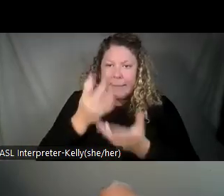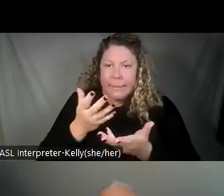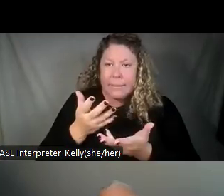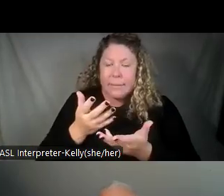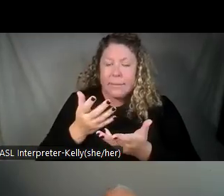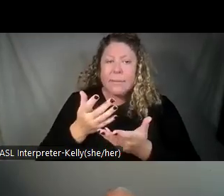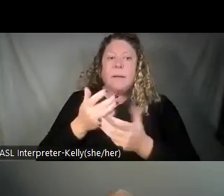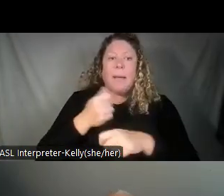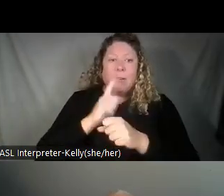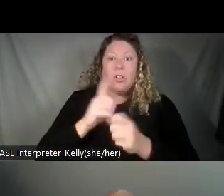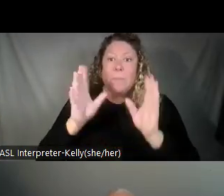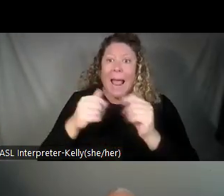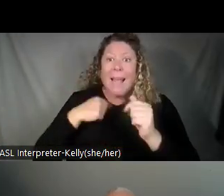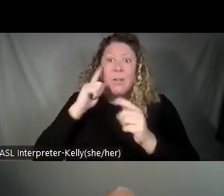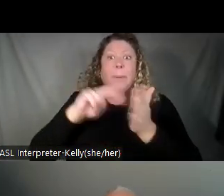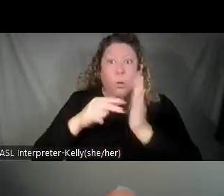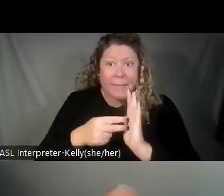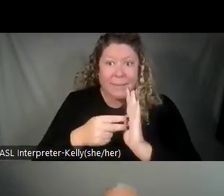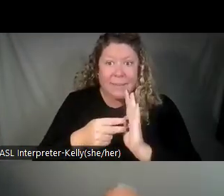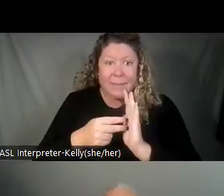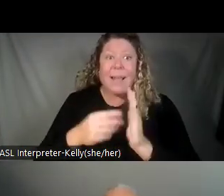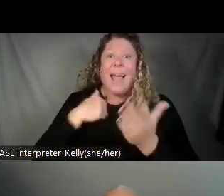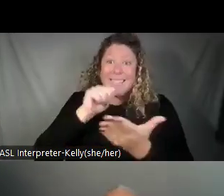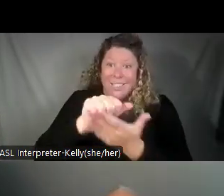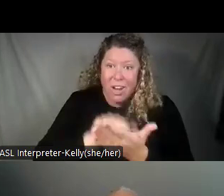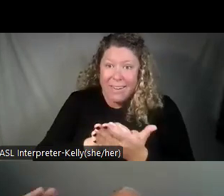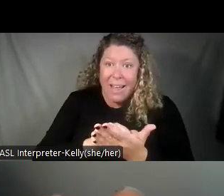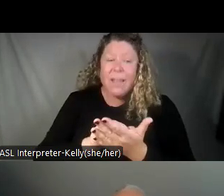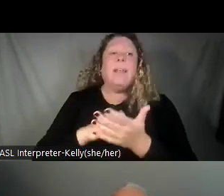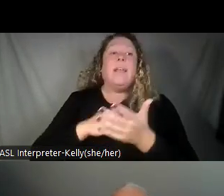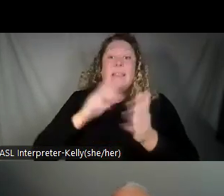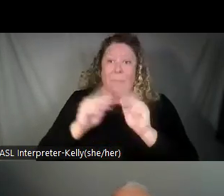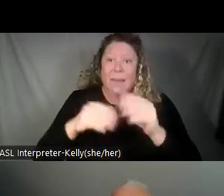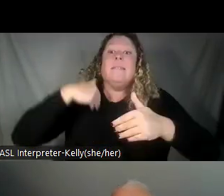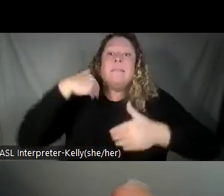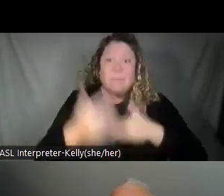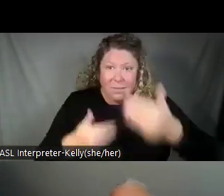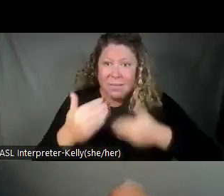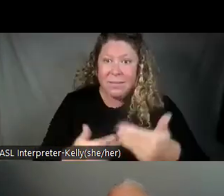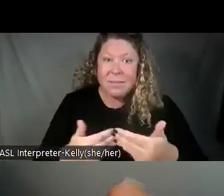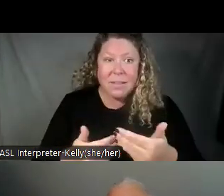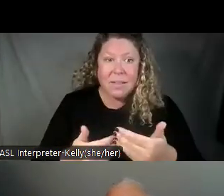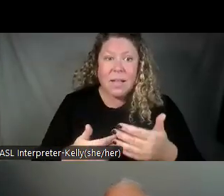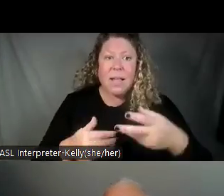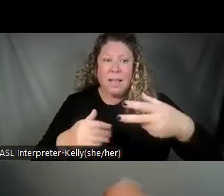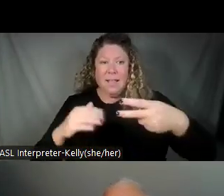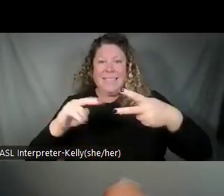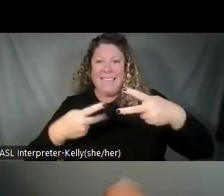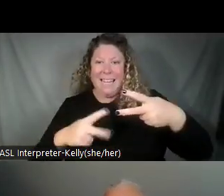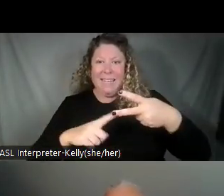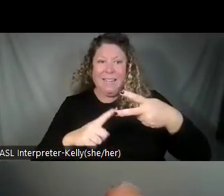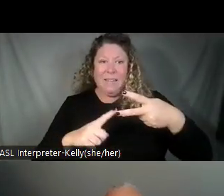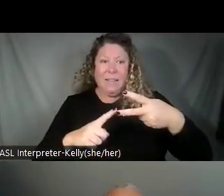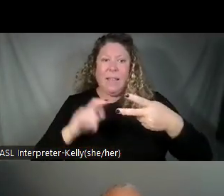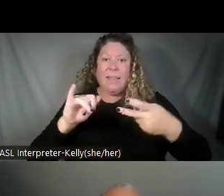purpose for the meetings and that there's agenda and that things happen. But down on the bottom part of it is that transformational